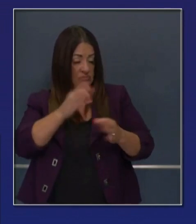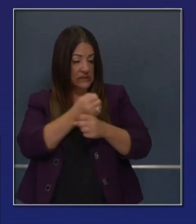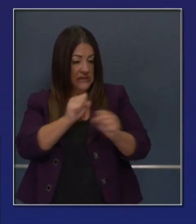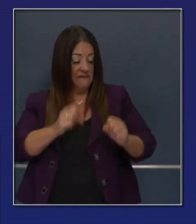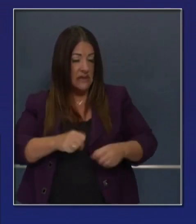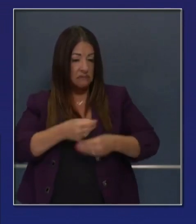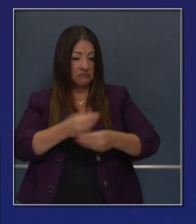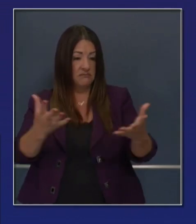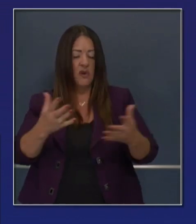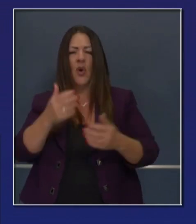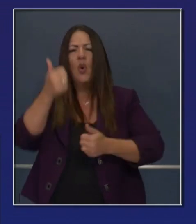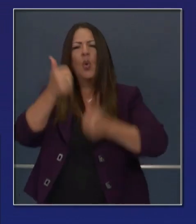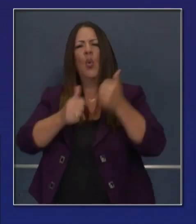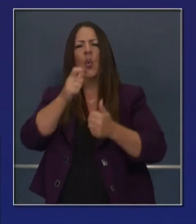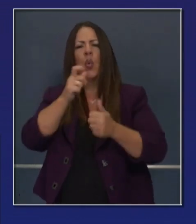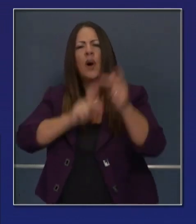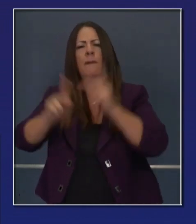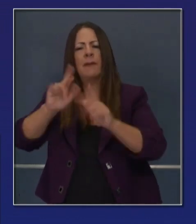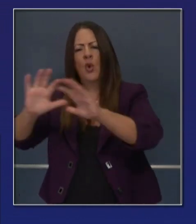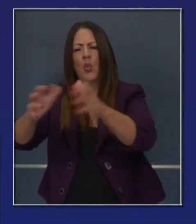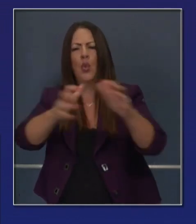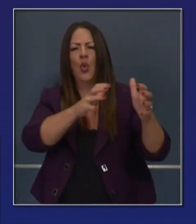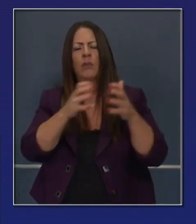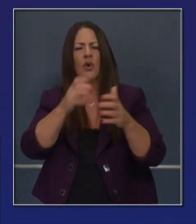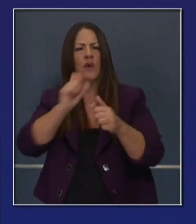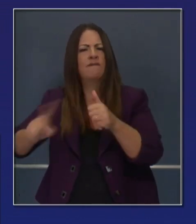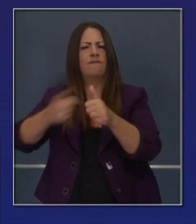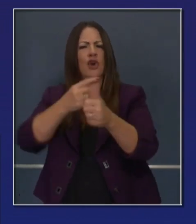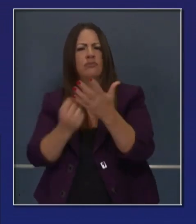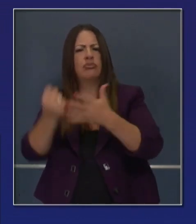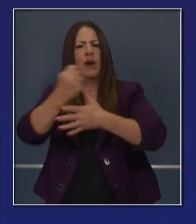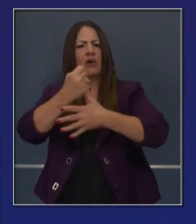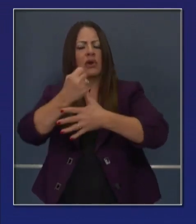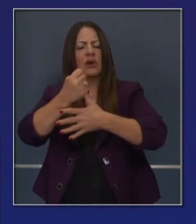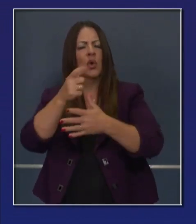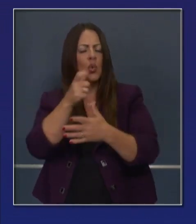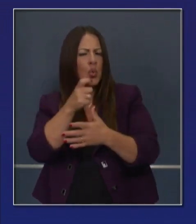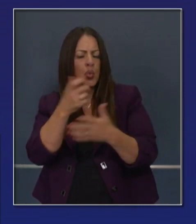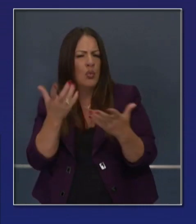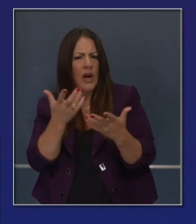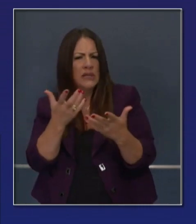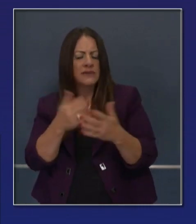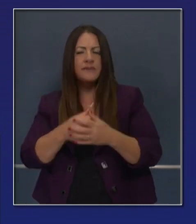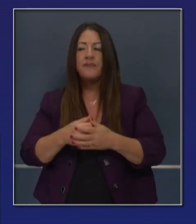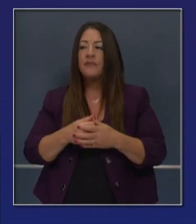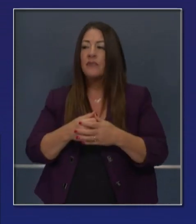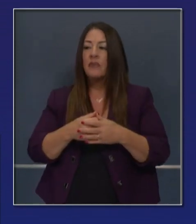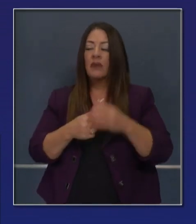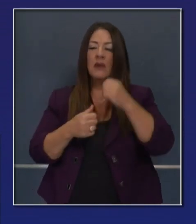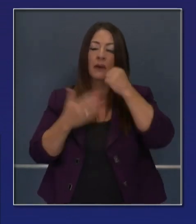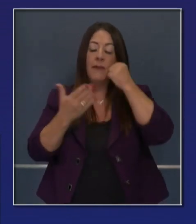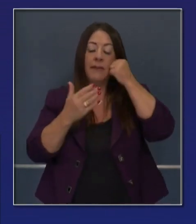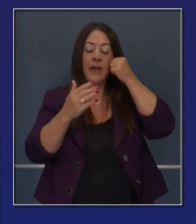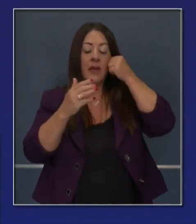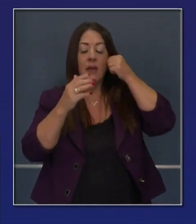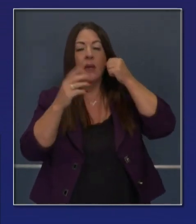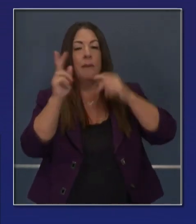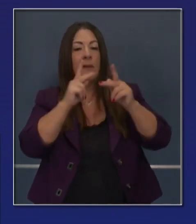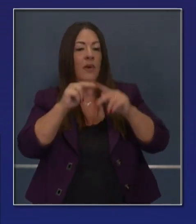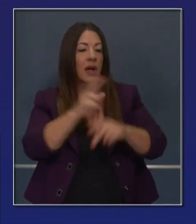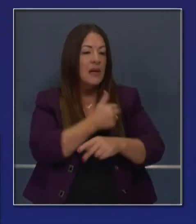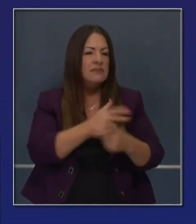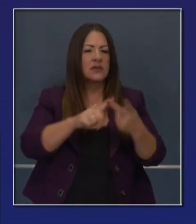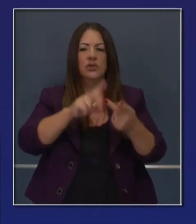of the transmission of this disease that have comorbidities or in congregate settings, that are in our skilled nursing facilities or